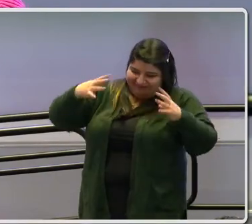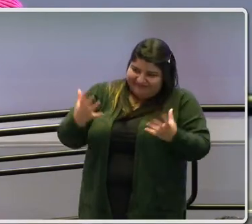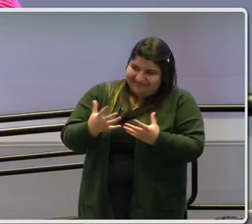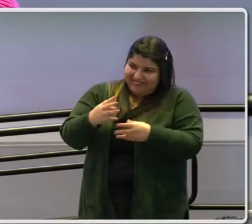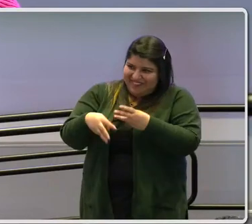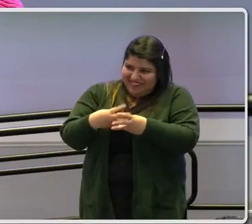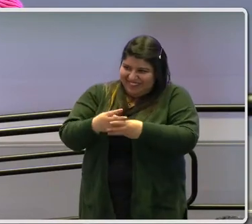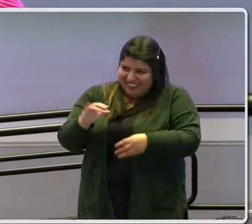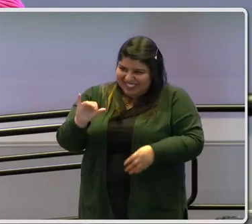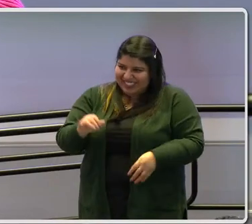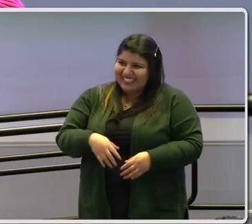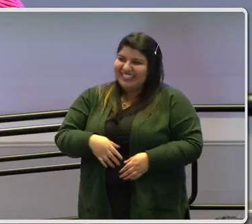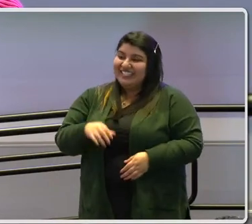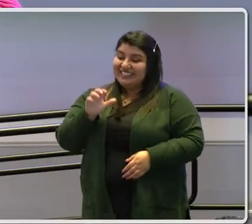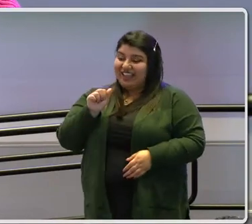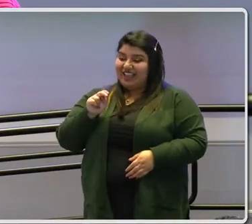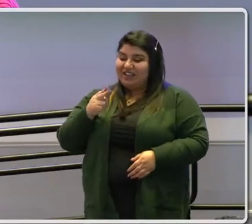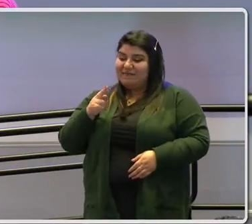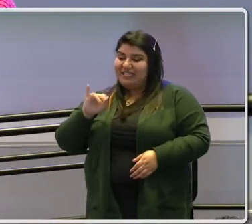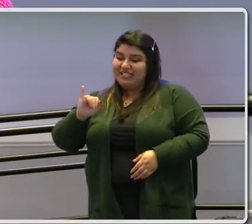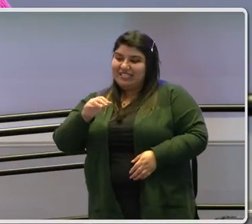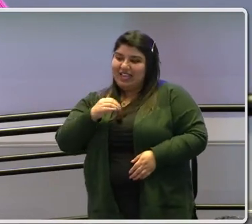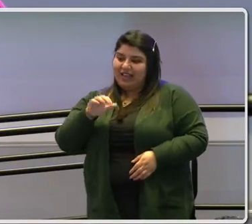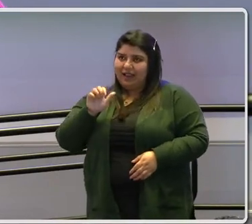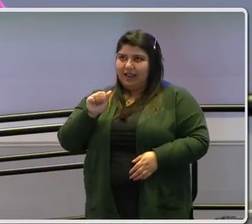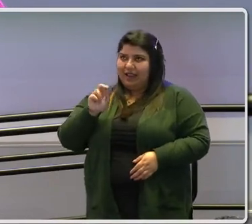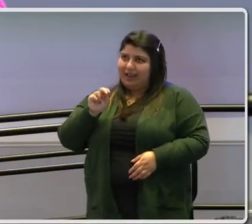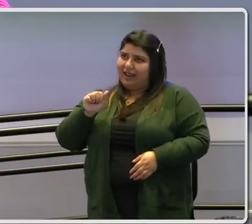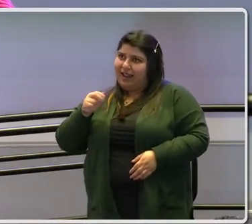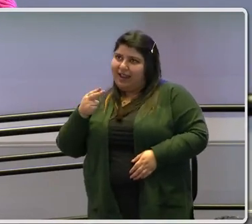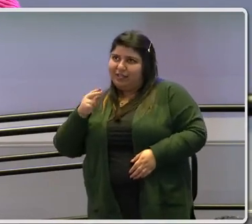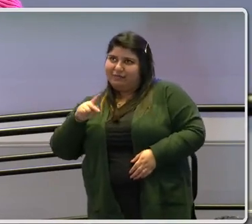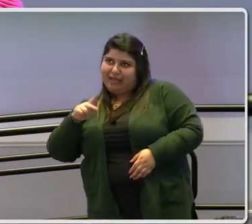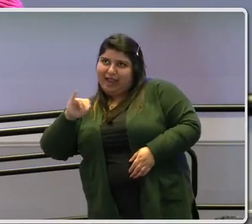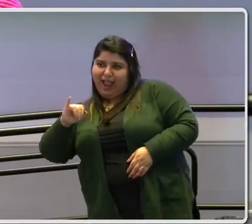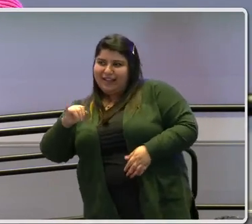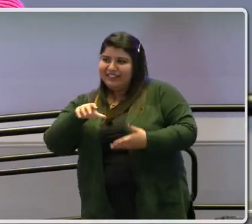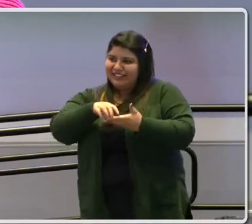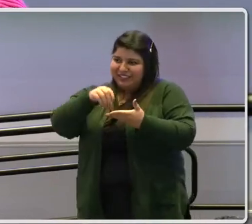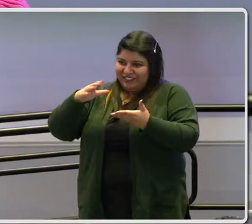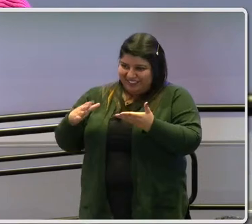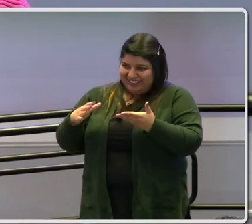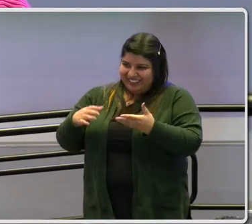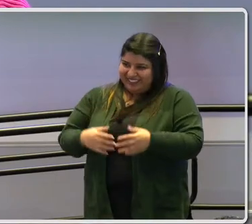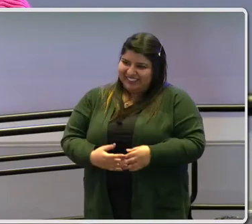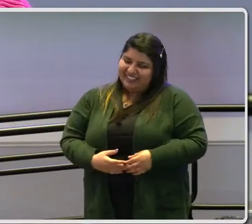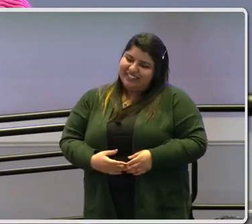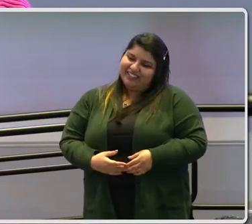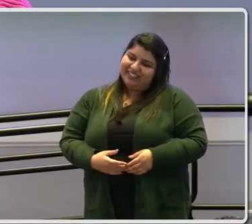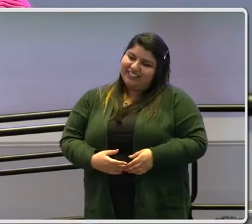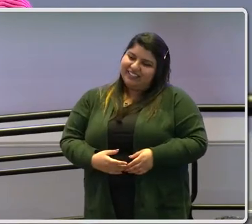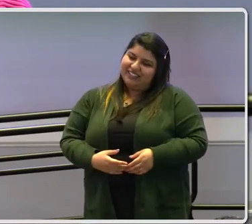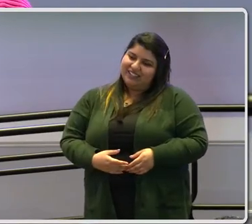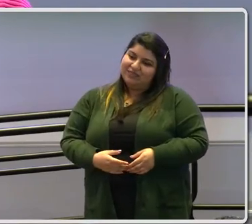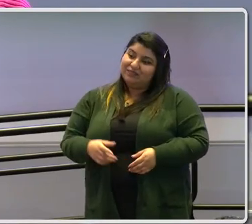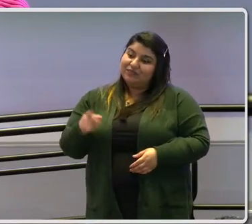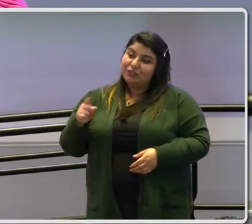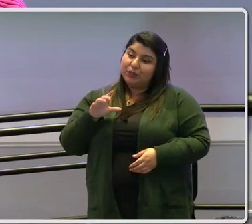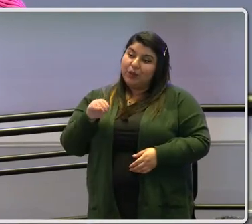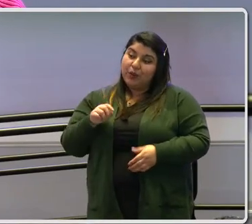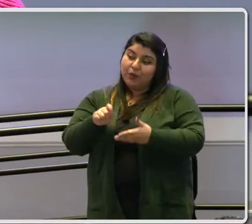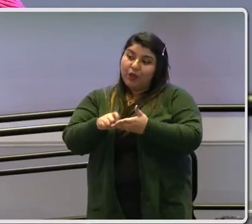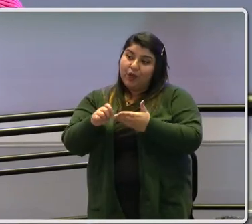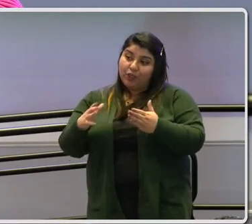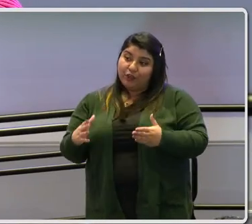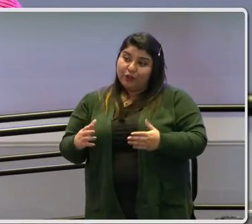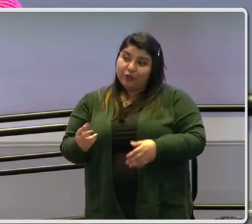to ANAPISI and the AANHPI students. She has also co-authored